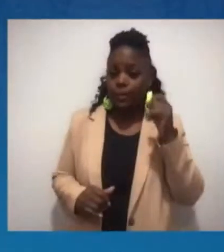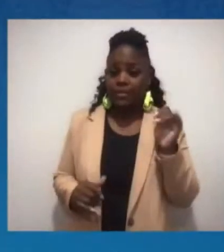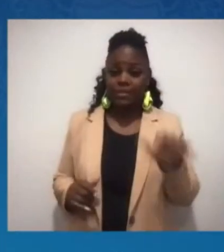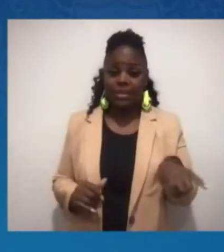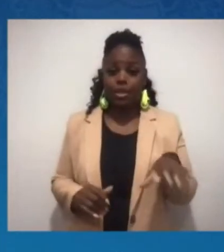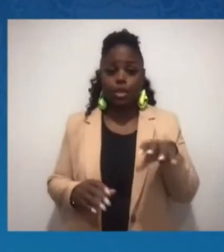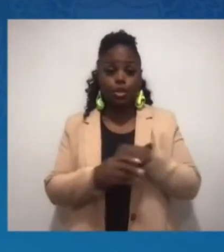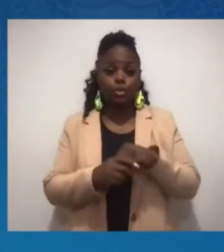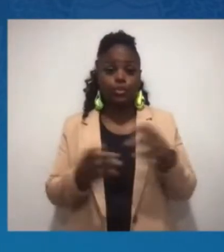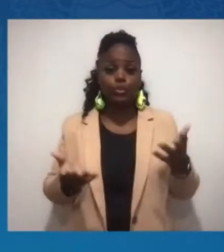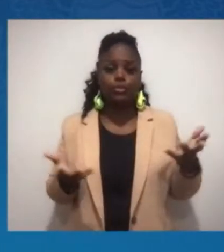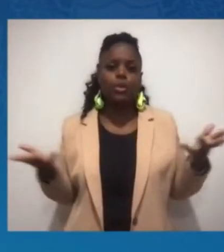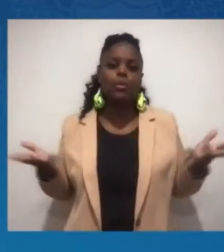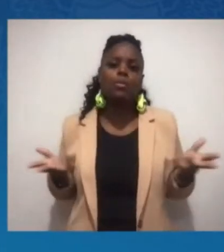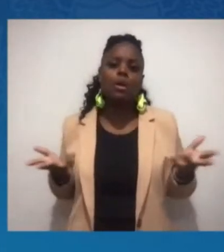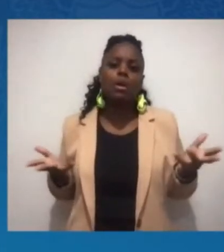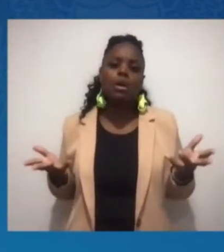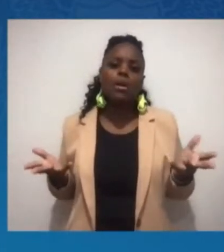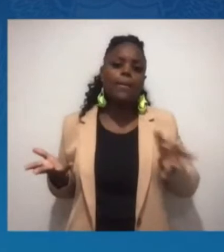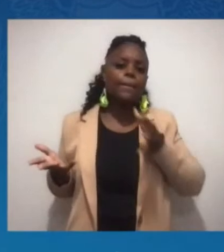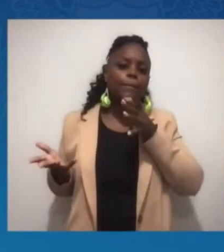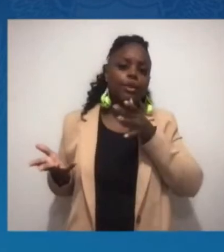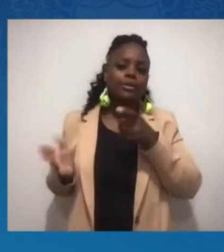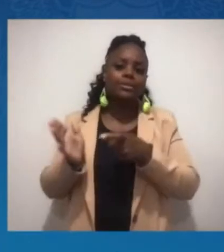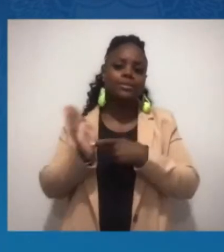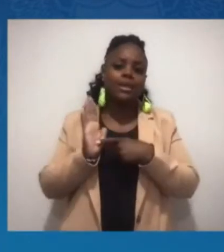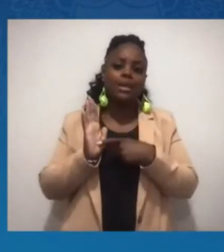for all of her postpartum needs, including physical